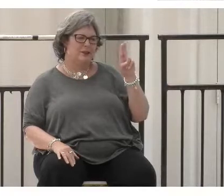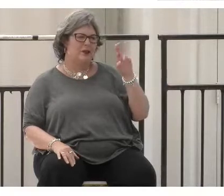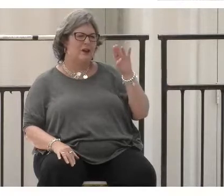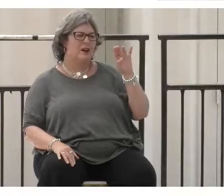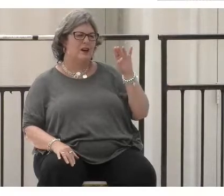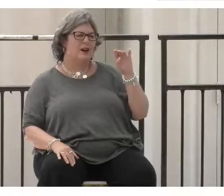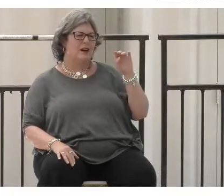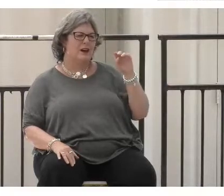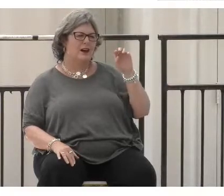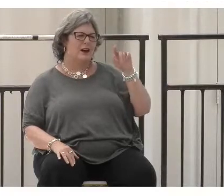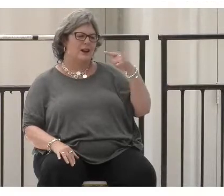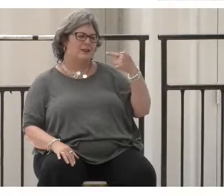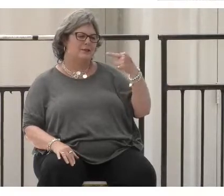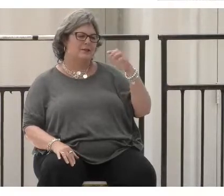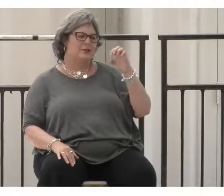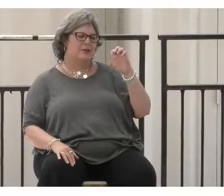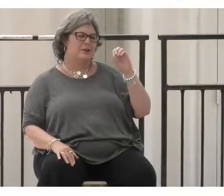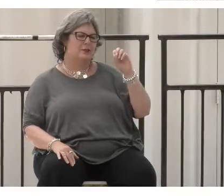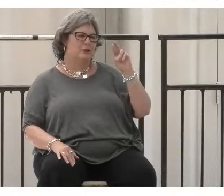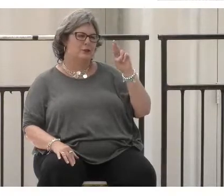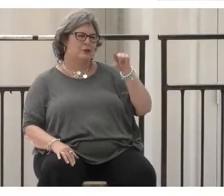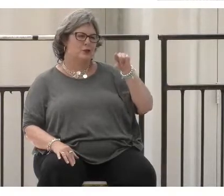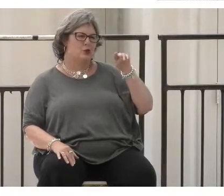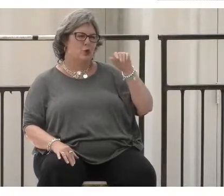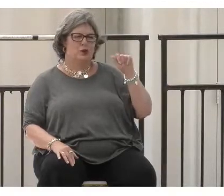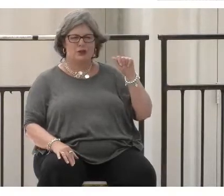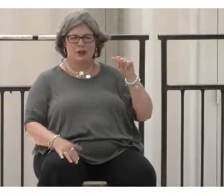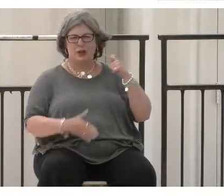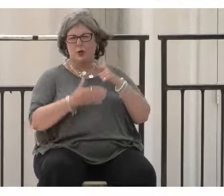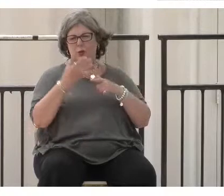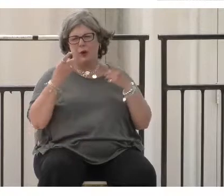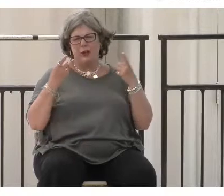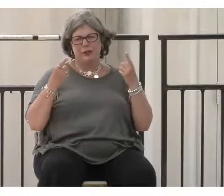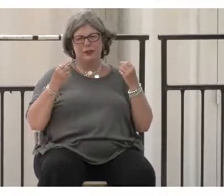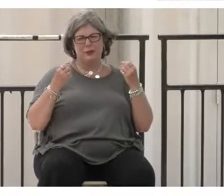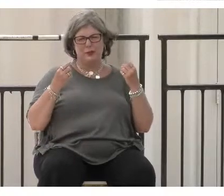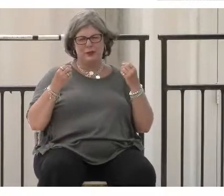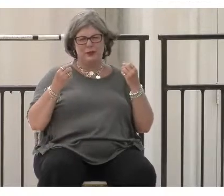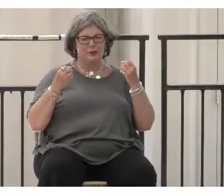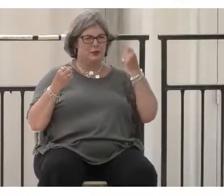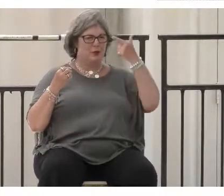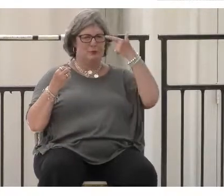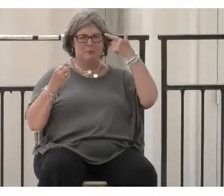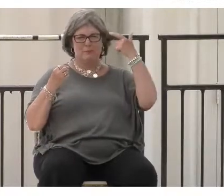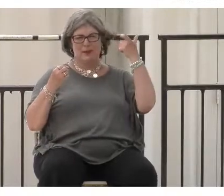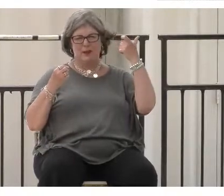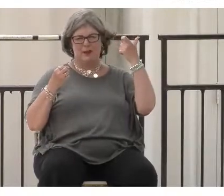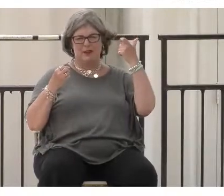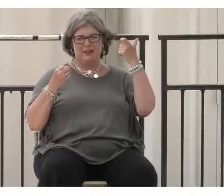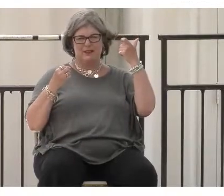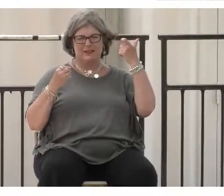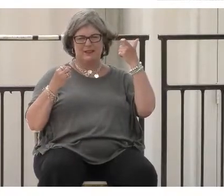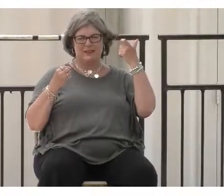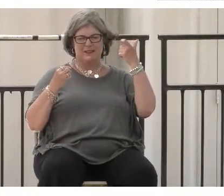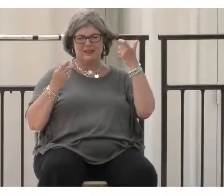to actually experiment on what do we do with this tradition? Because one thing is, what we don't want to do